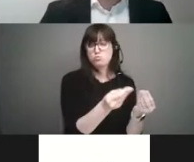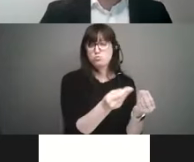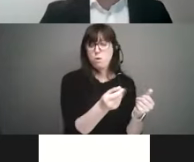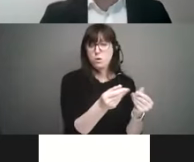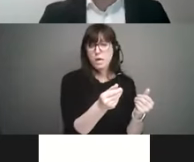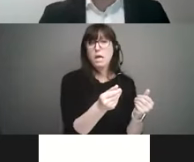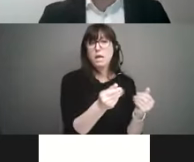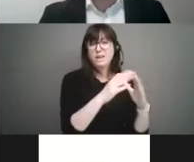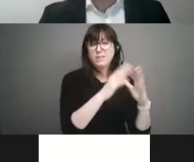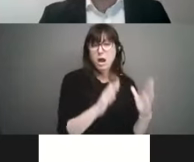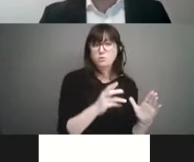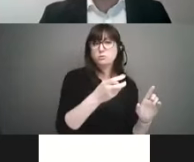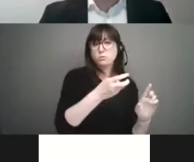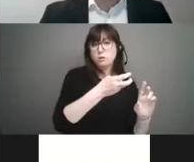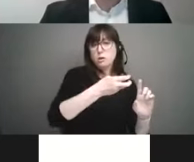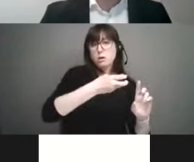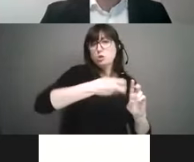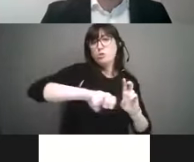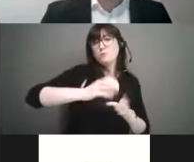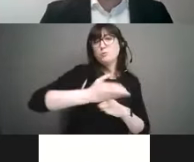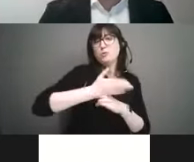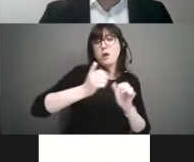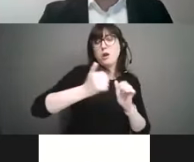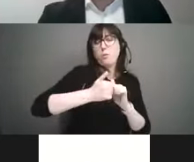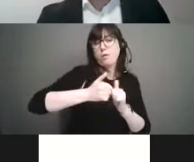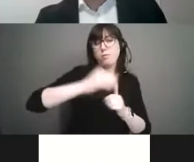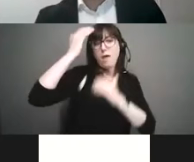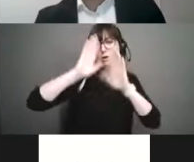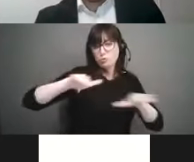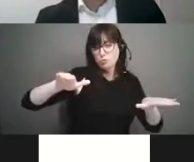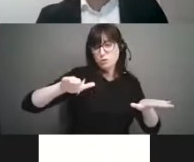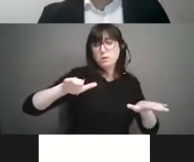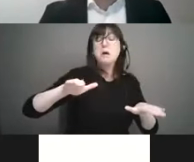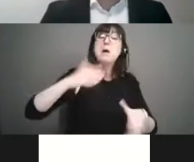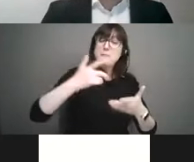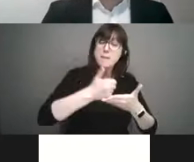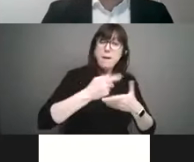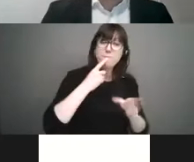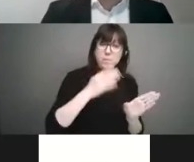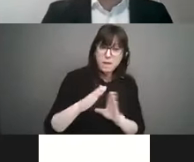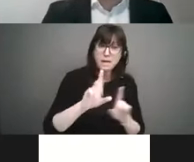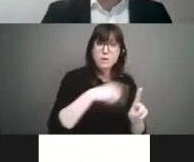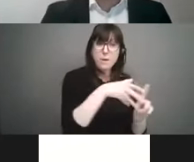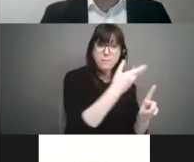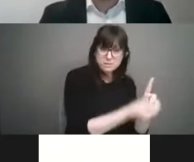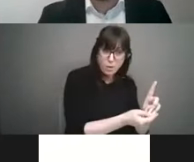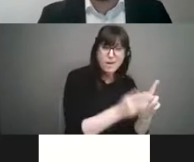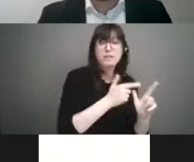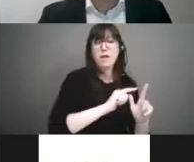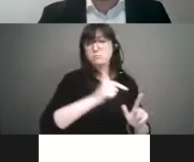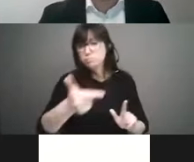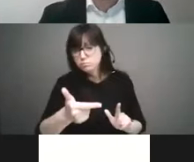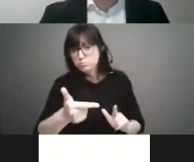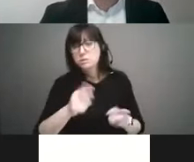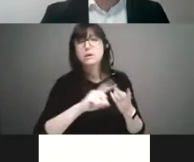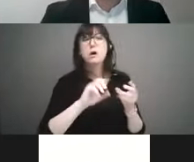into joint tenancy with their adult children. Sometimes this can be for planning purposes. This could be for the purposes of convenience